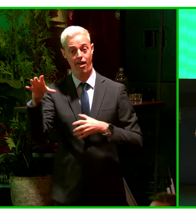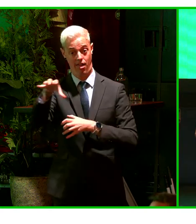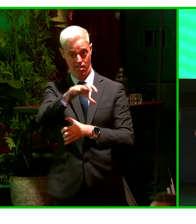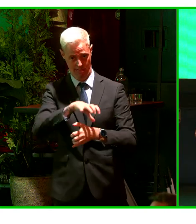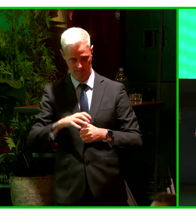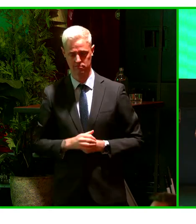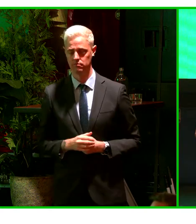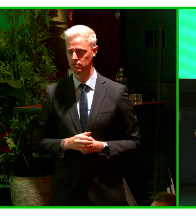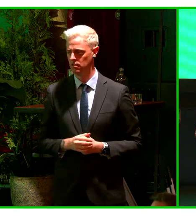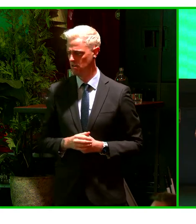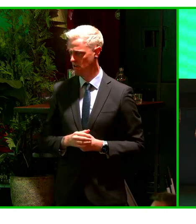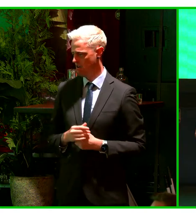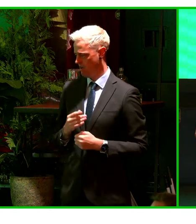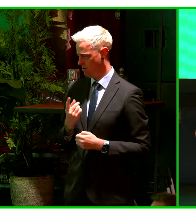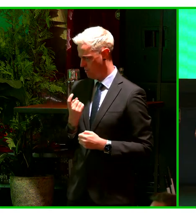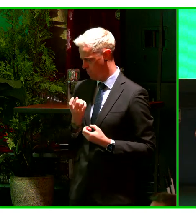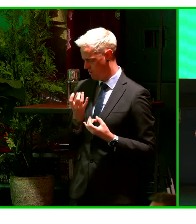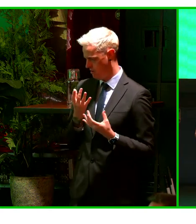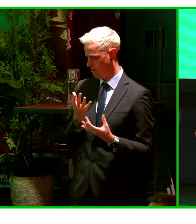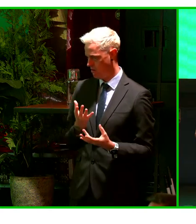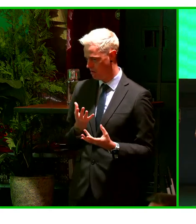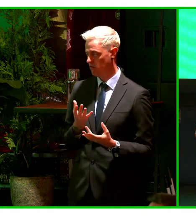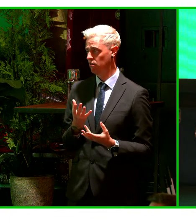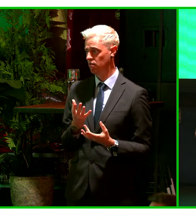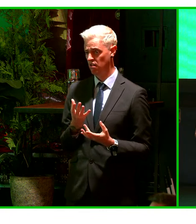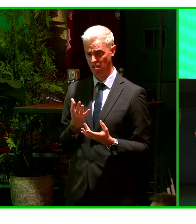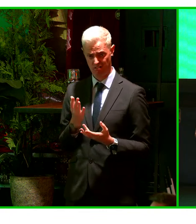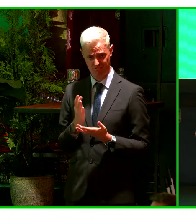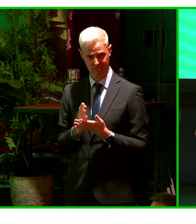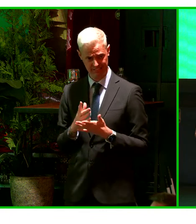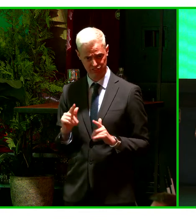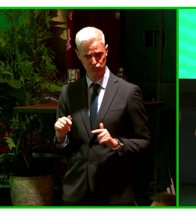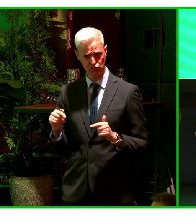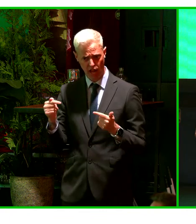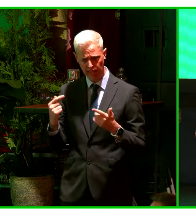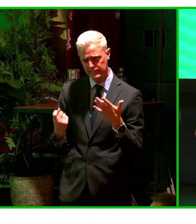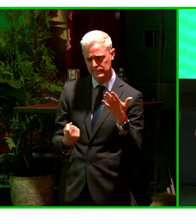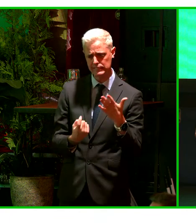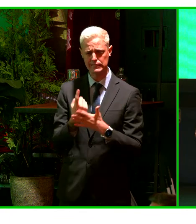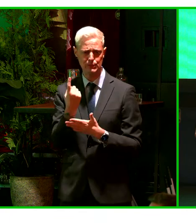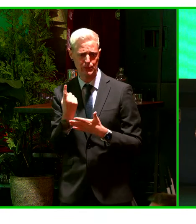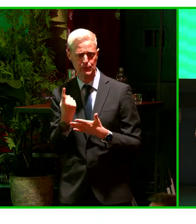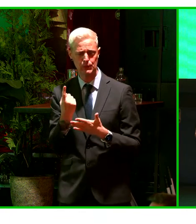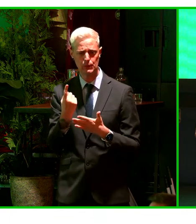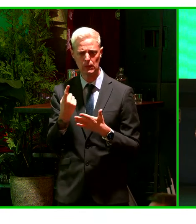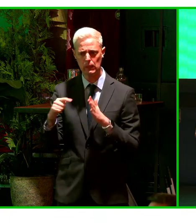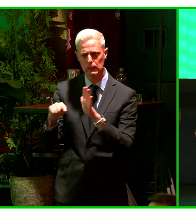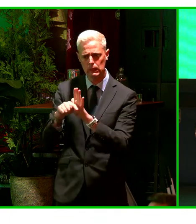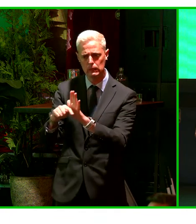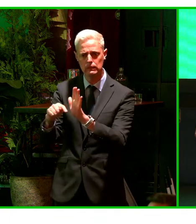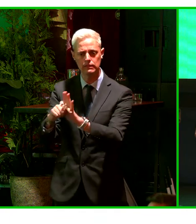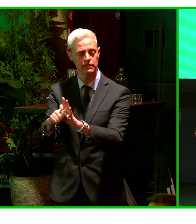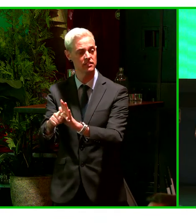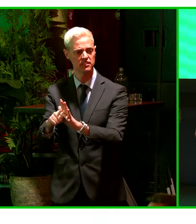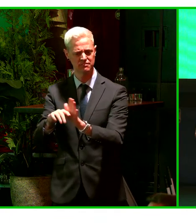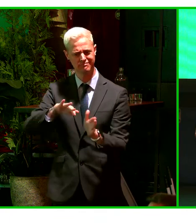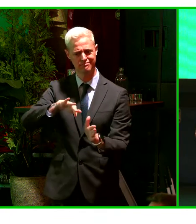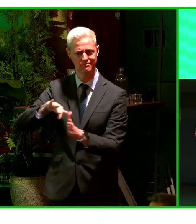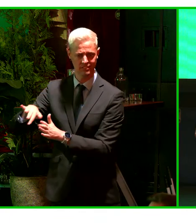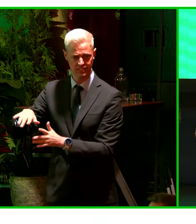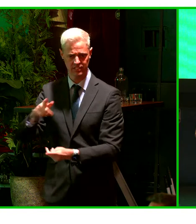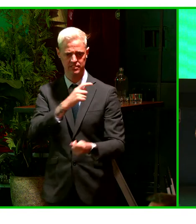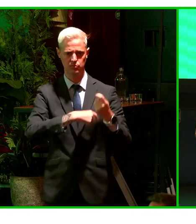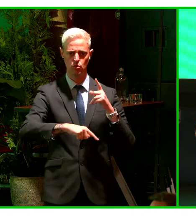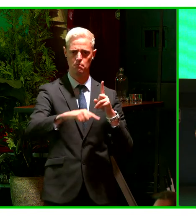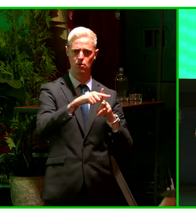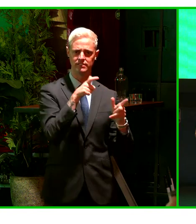say is, we always think of this as a challenge or as an issue. We use these negative words, but actually, how can we use this